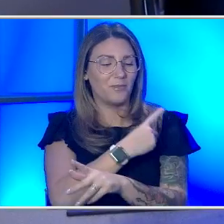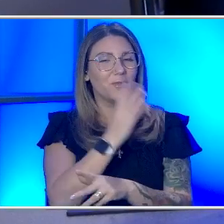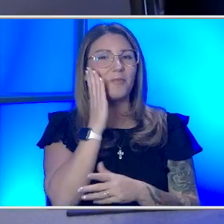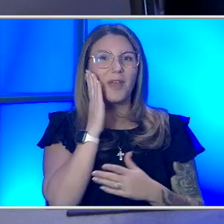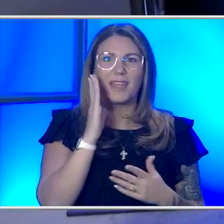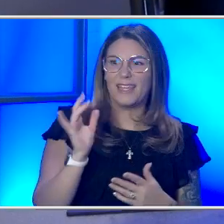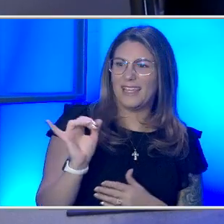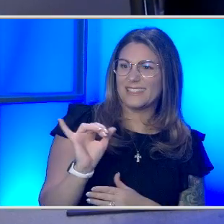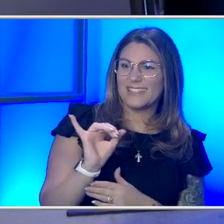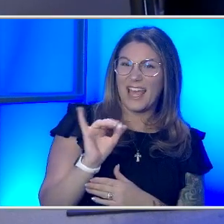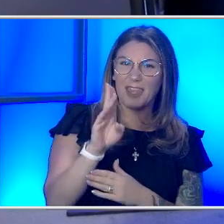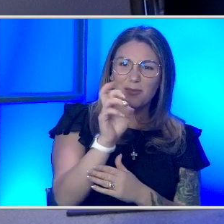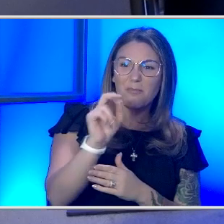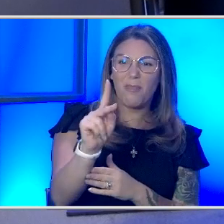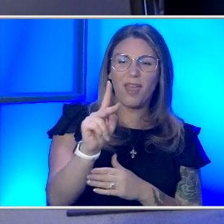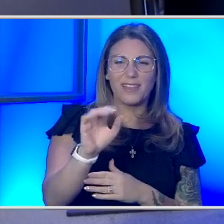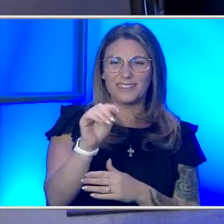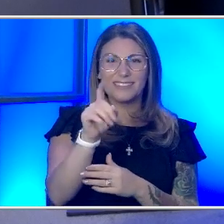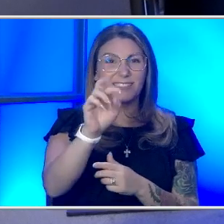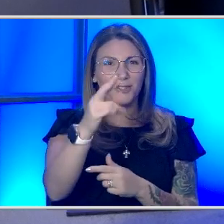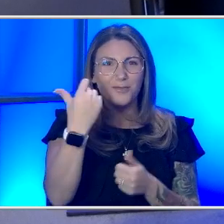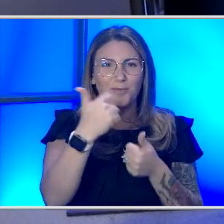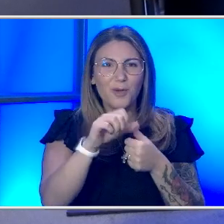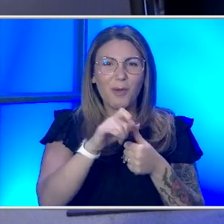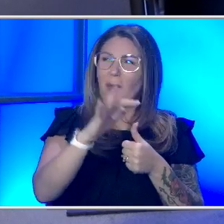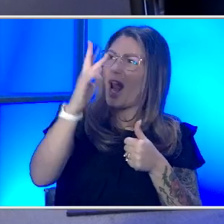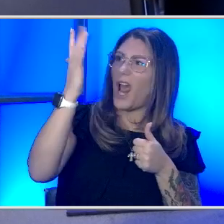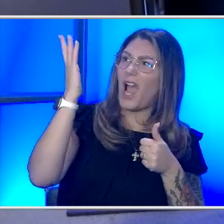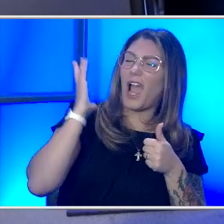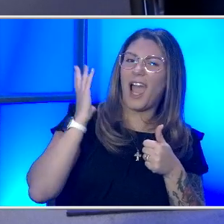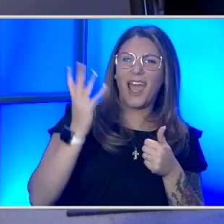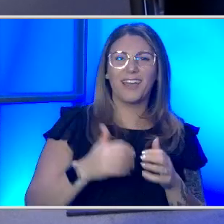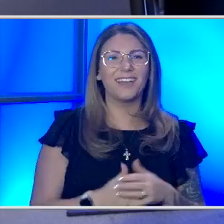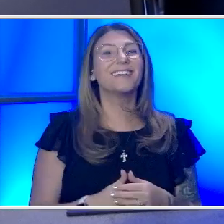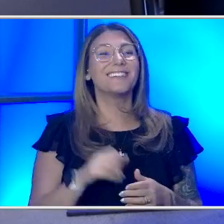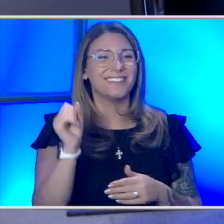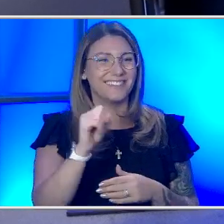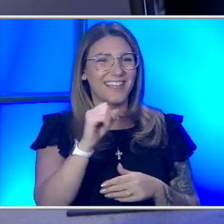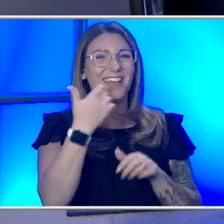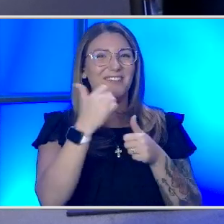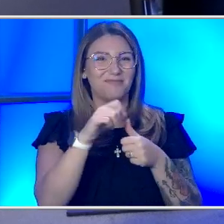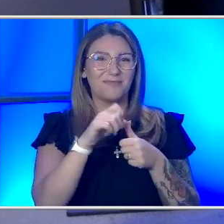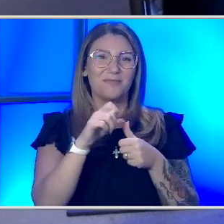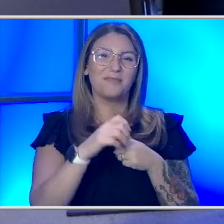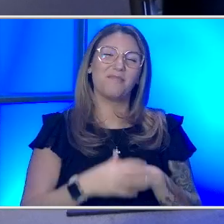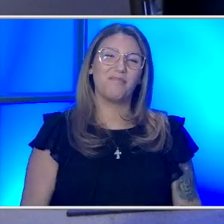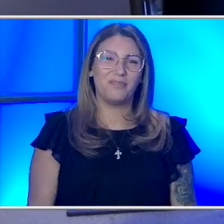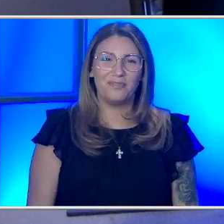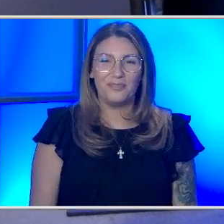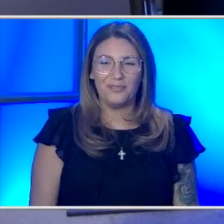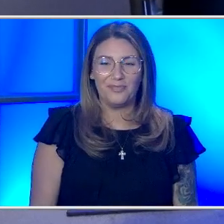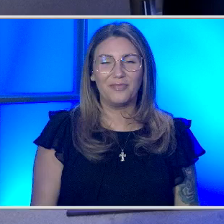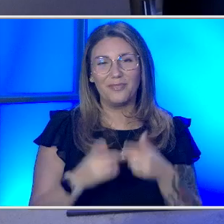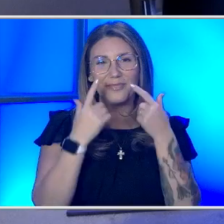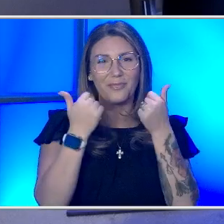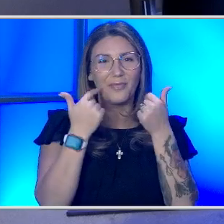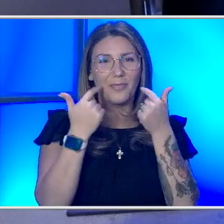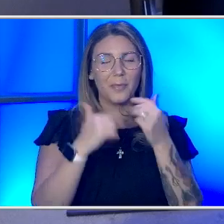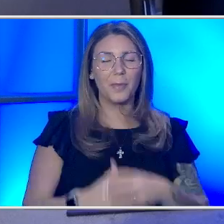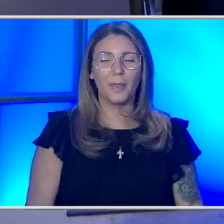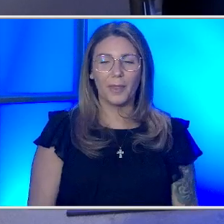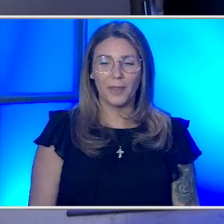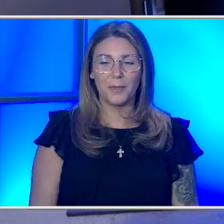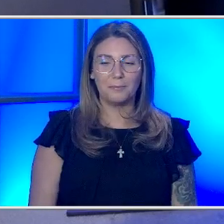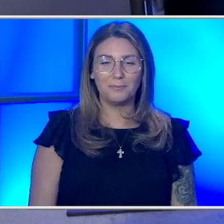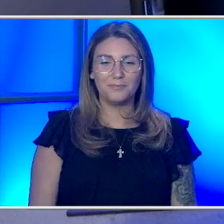do that. You remember? Yeah, I do, yes. All the way back in the day. Not that long ago. God, okay. That was cool. Okay, we always love to